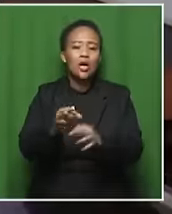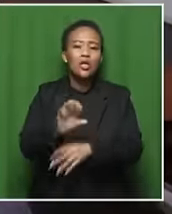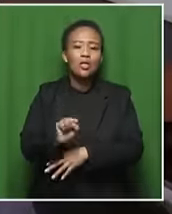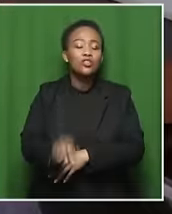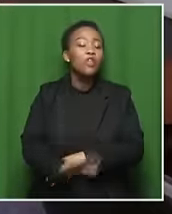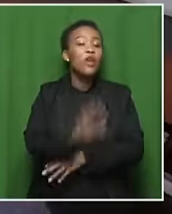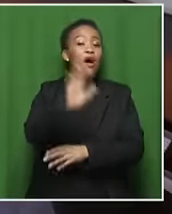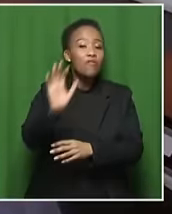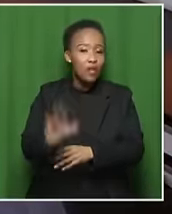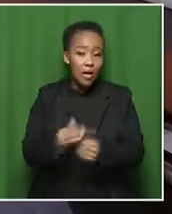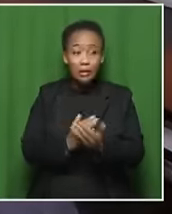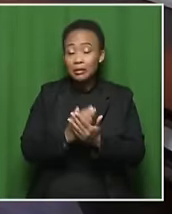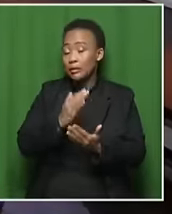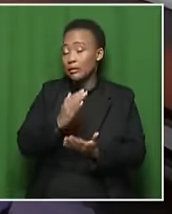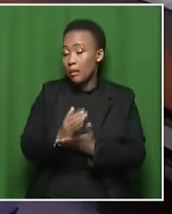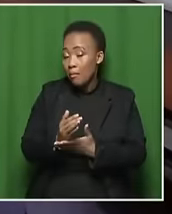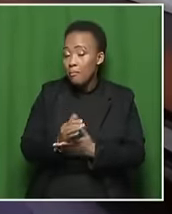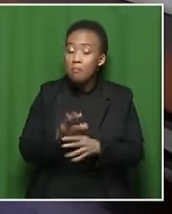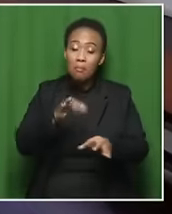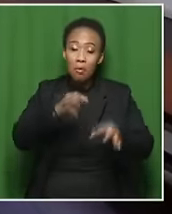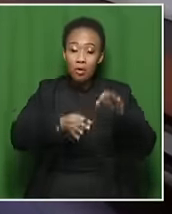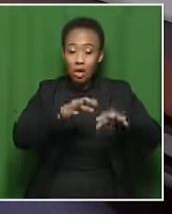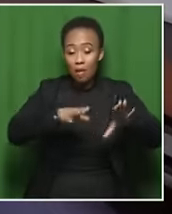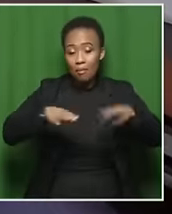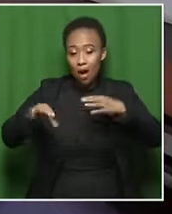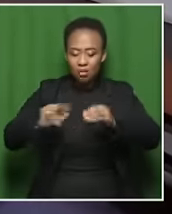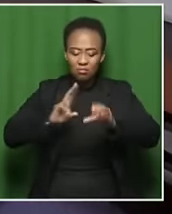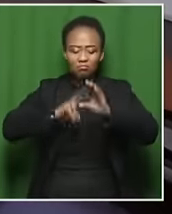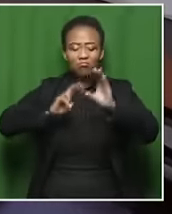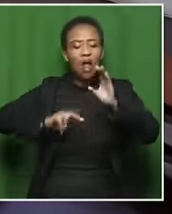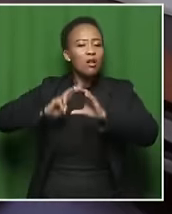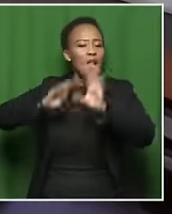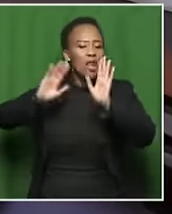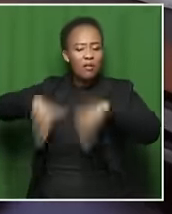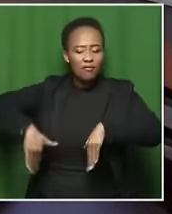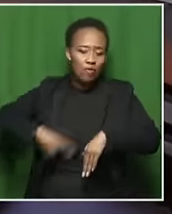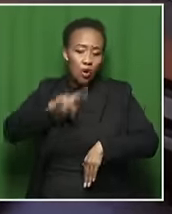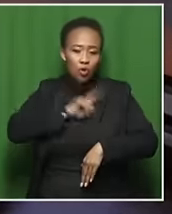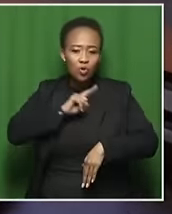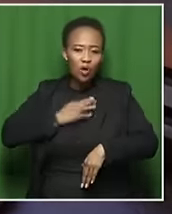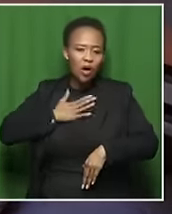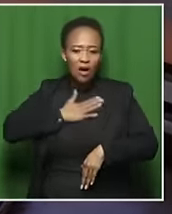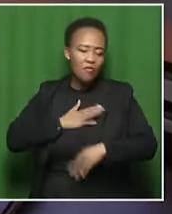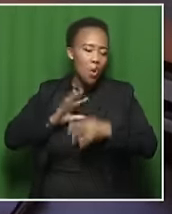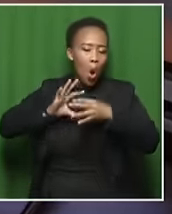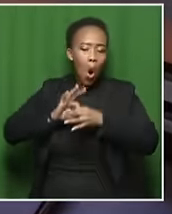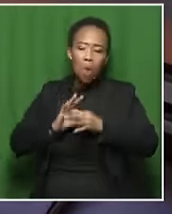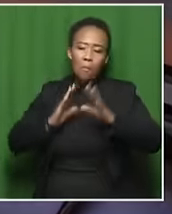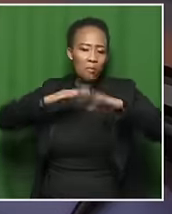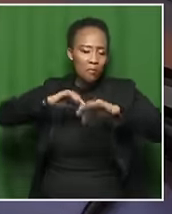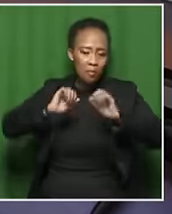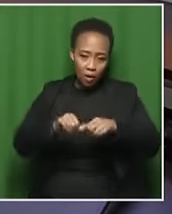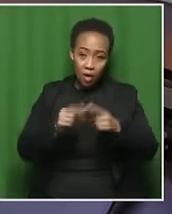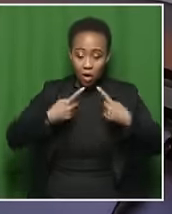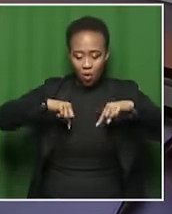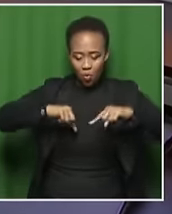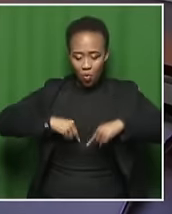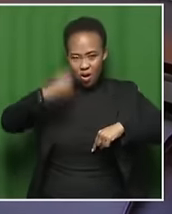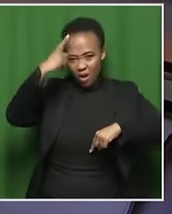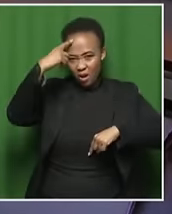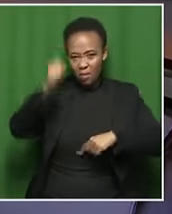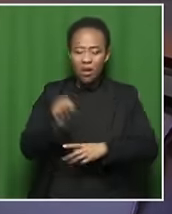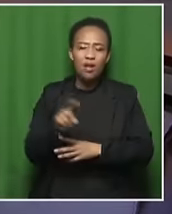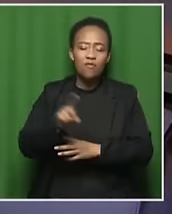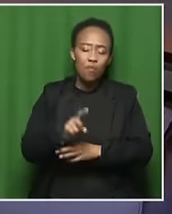other parties have left the majority of South Africans feeling politically homeless. From our point of view, we put forward what we believe to be an offer